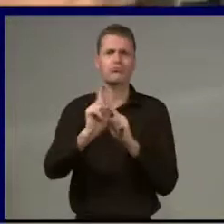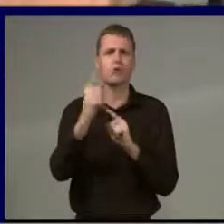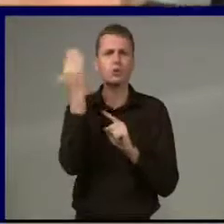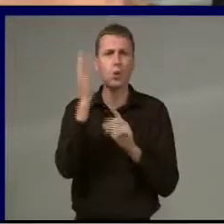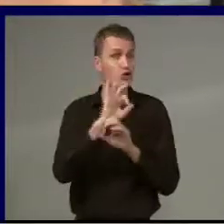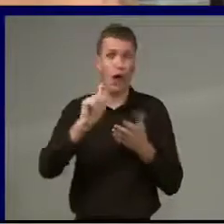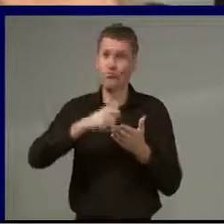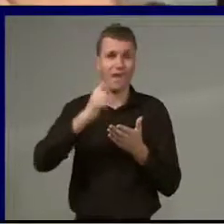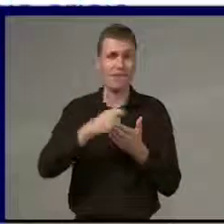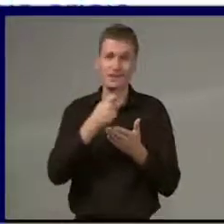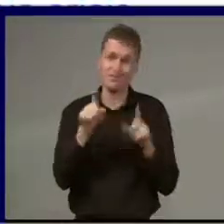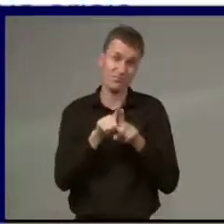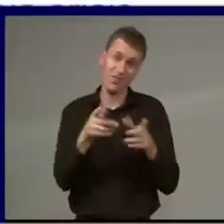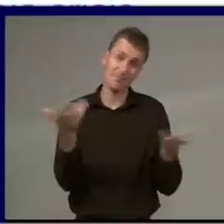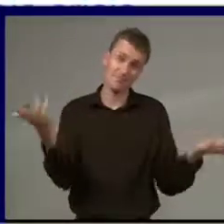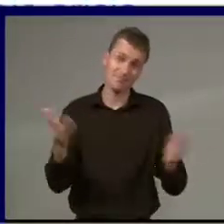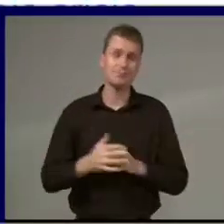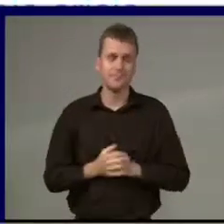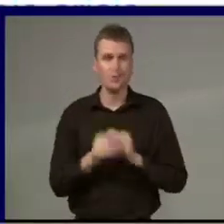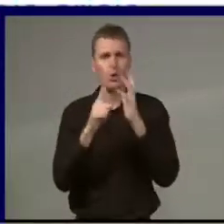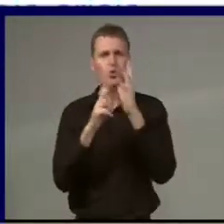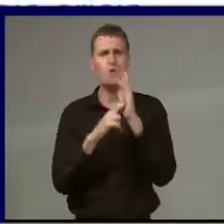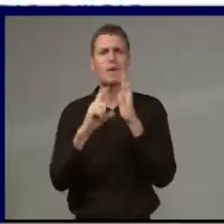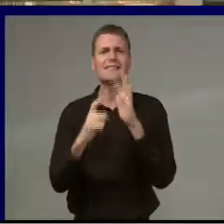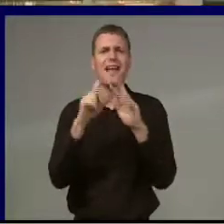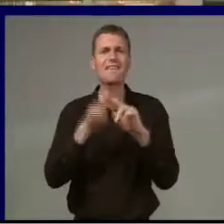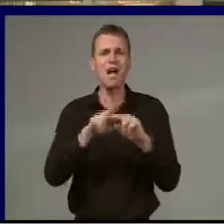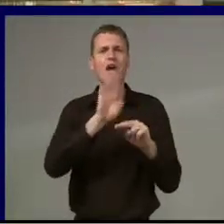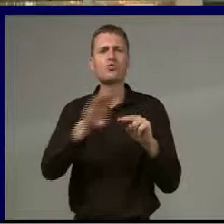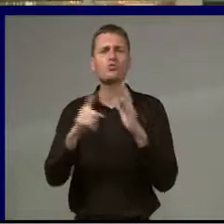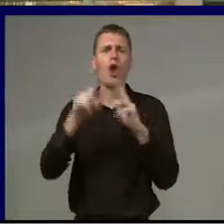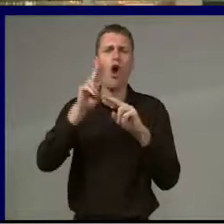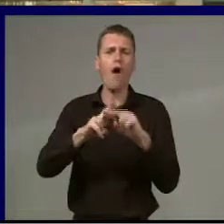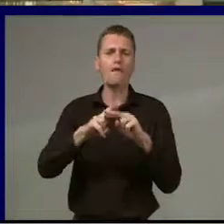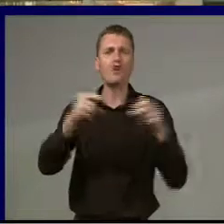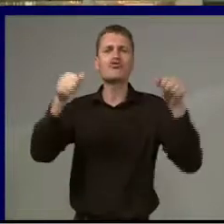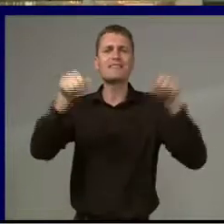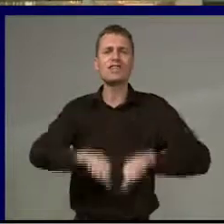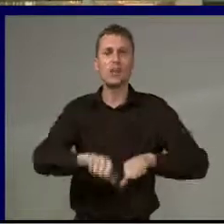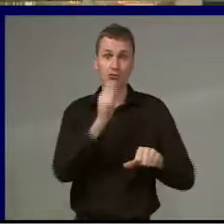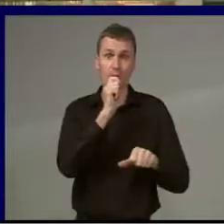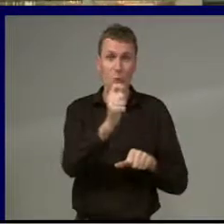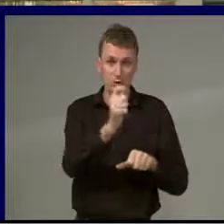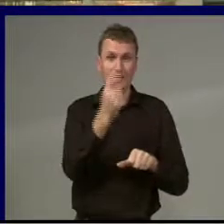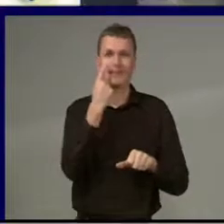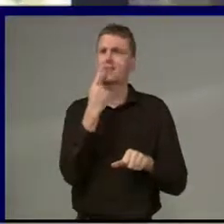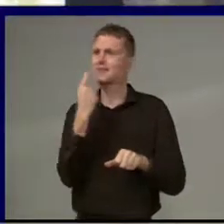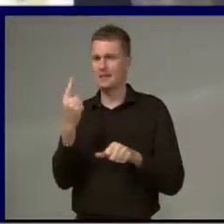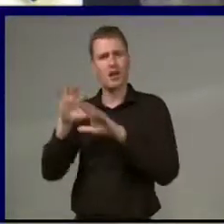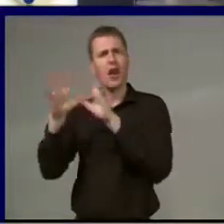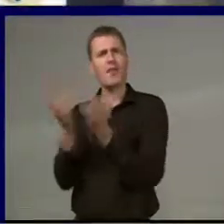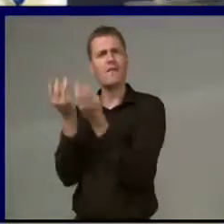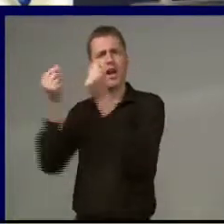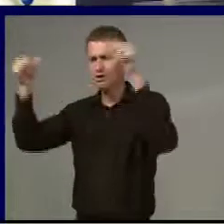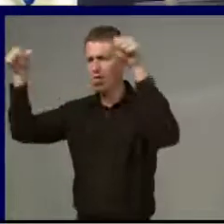breakfast and things like that. UNICEF's Children of the Recession report looks at the impact the global financial crisis had on